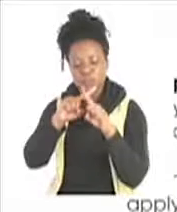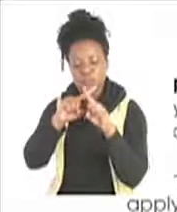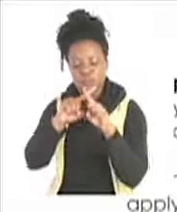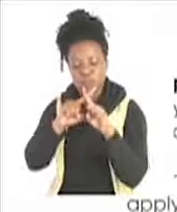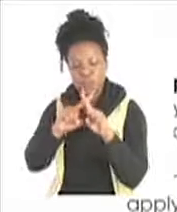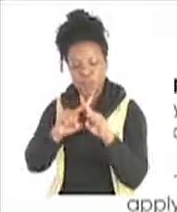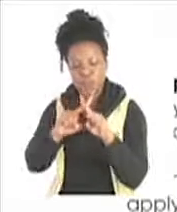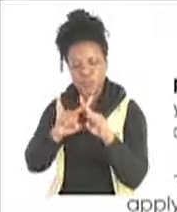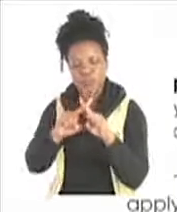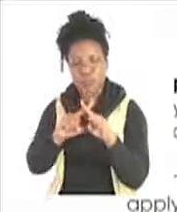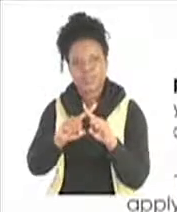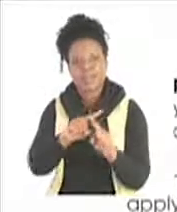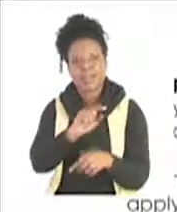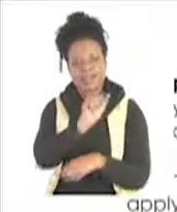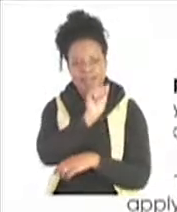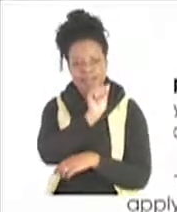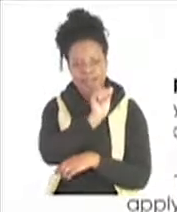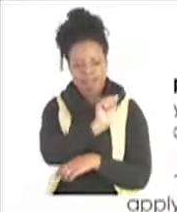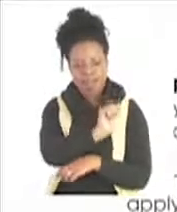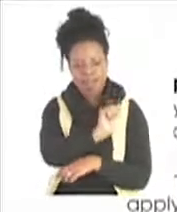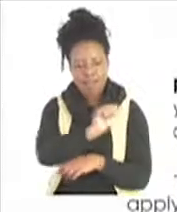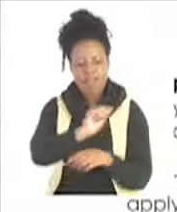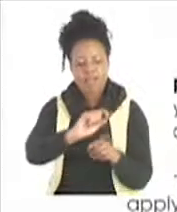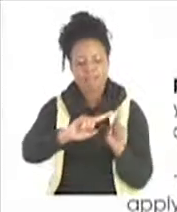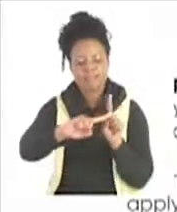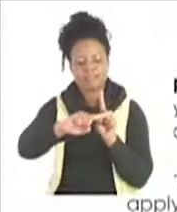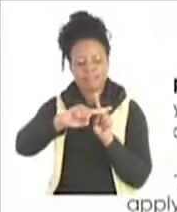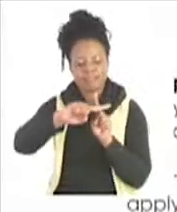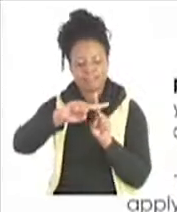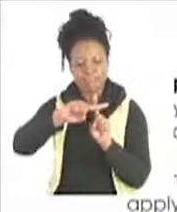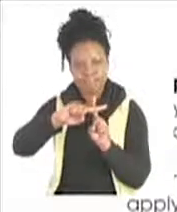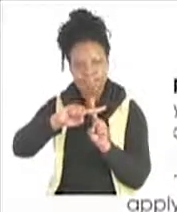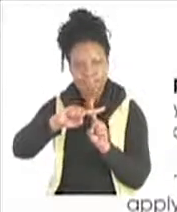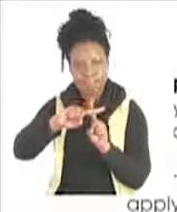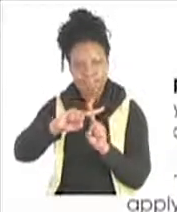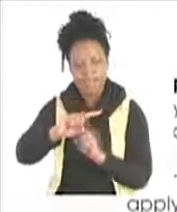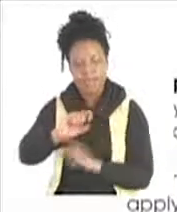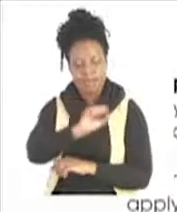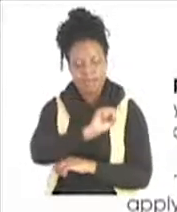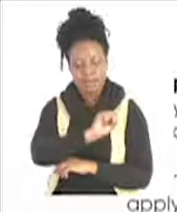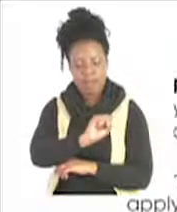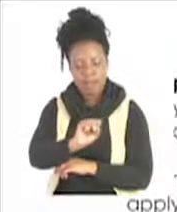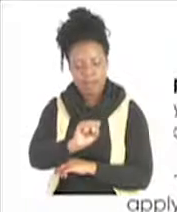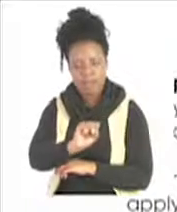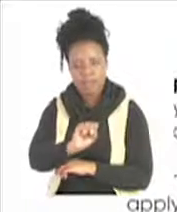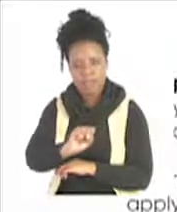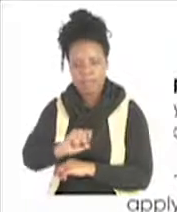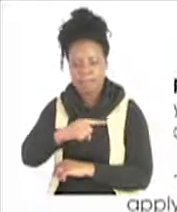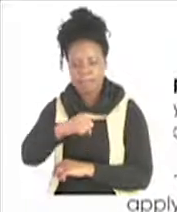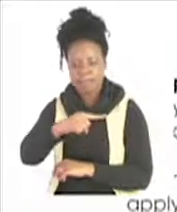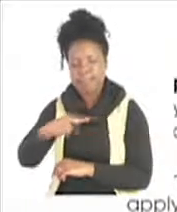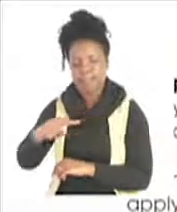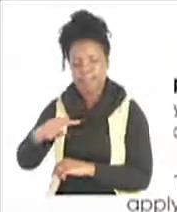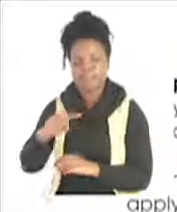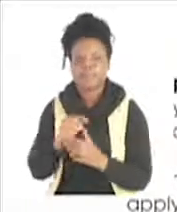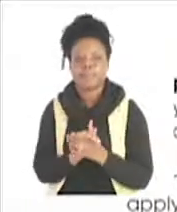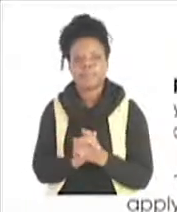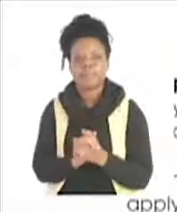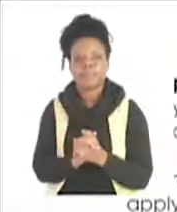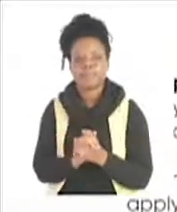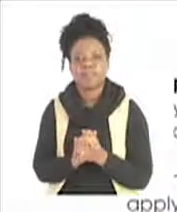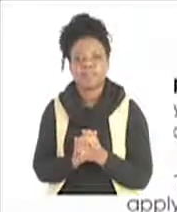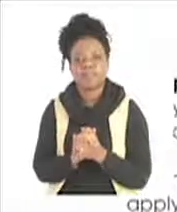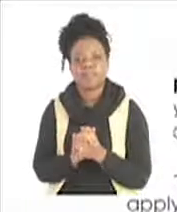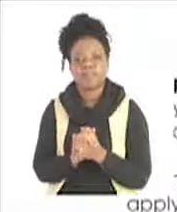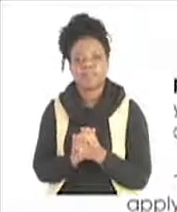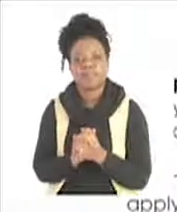stands for addition, and the S stands for subtraction. So, in short, it